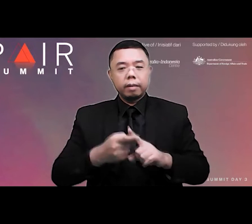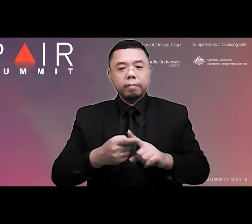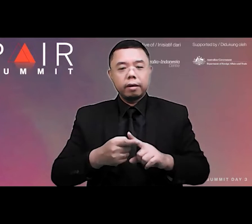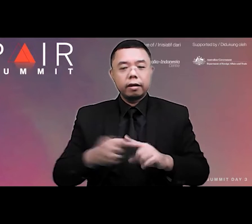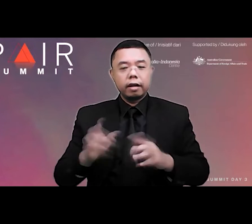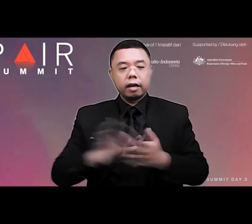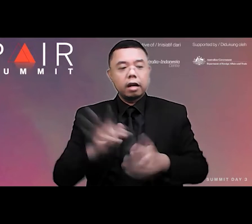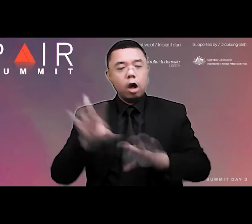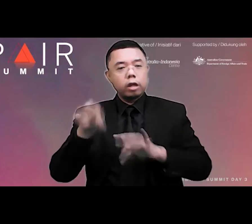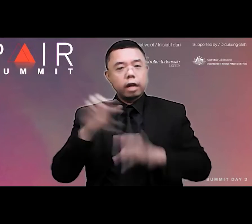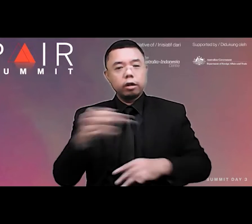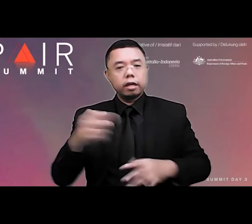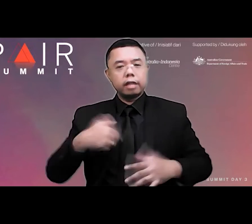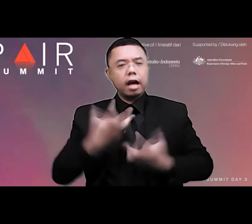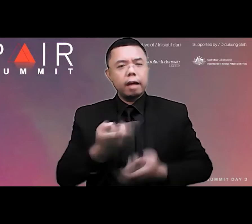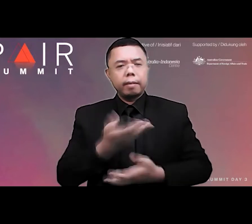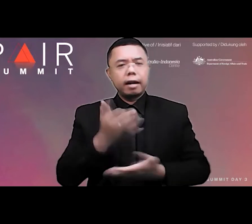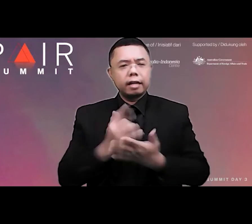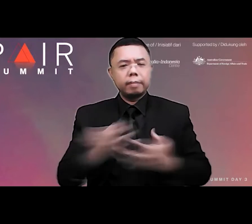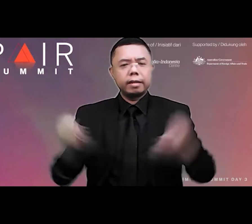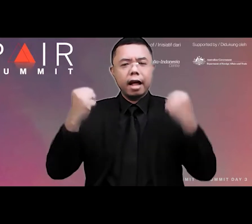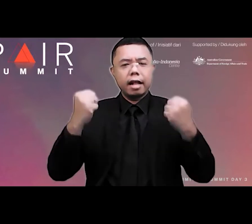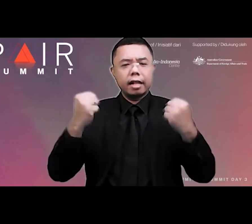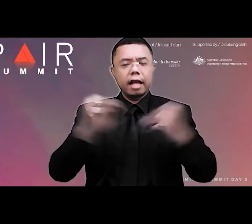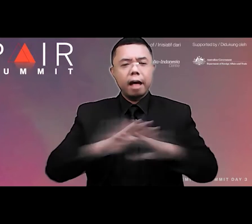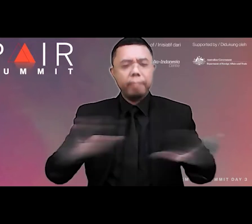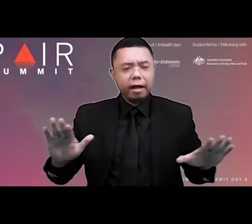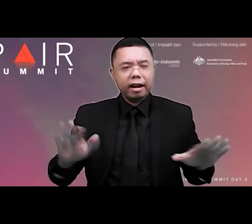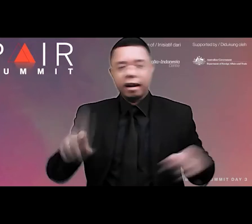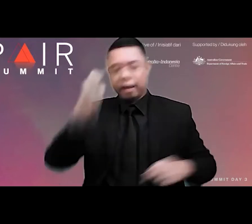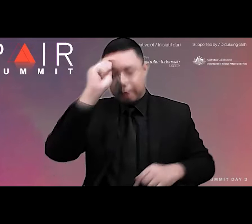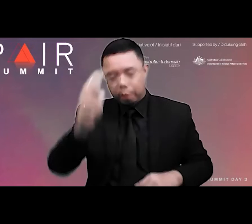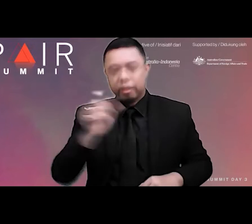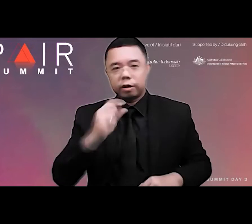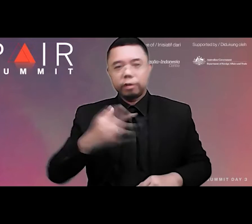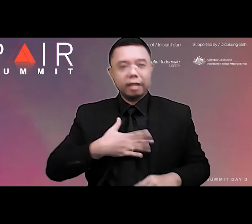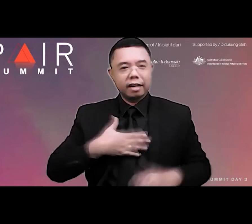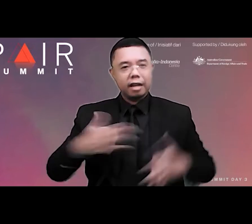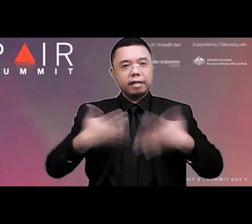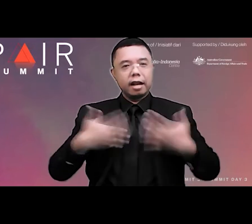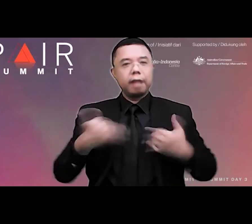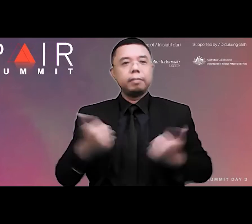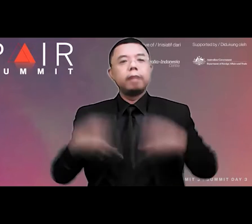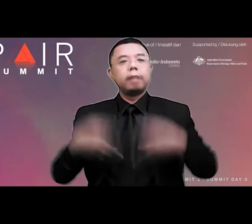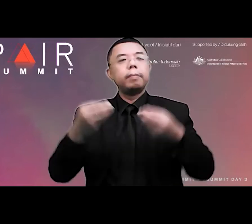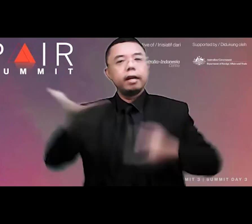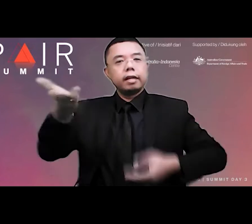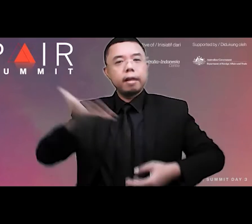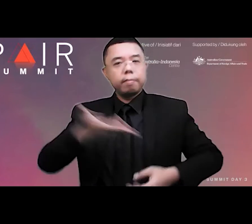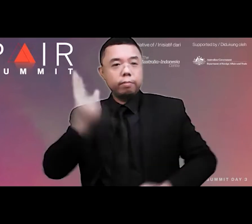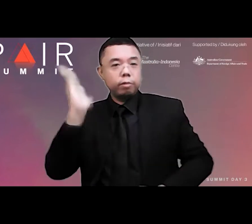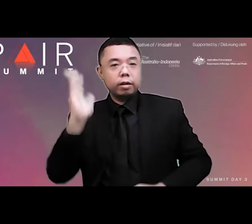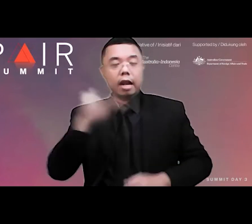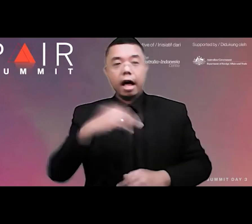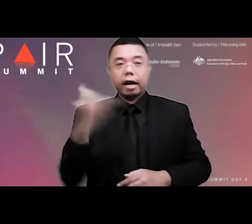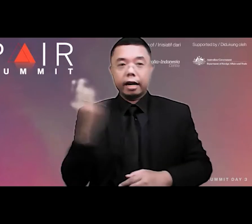both pleasure and honor for me to deliver opening remarks on day 3 of this annual summit.